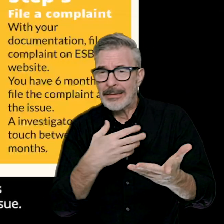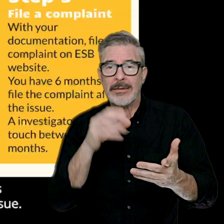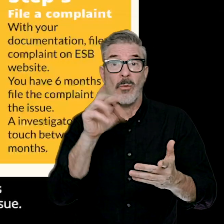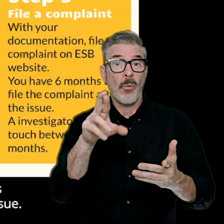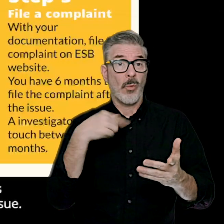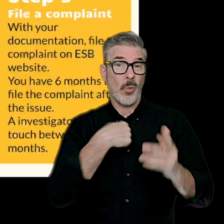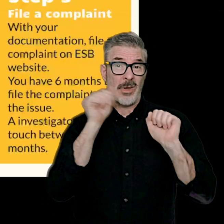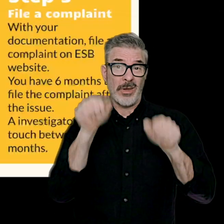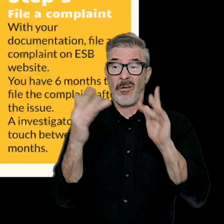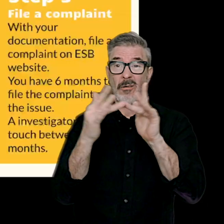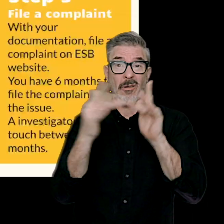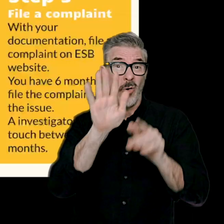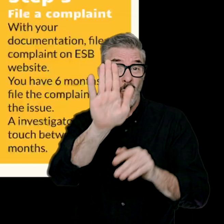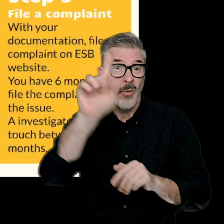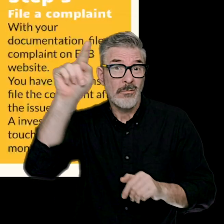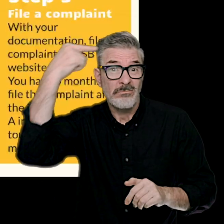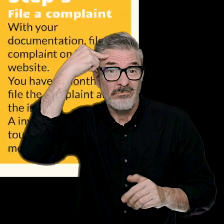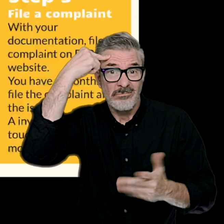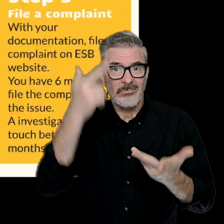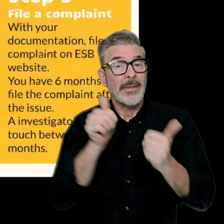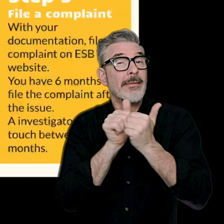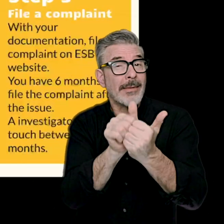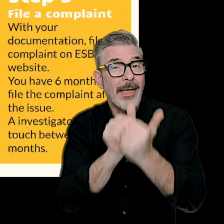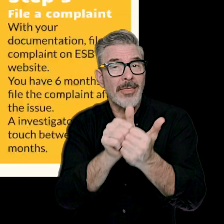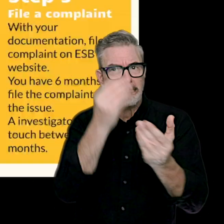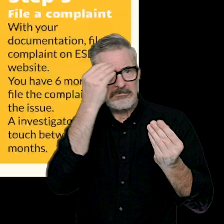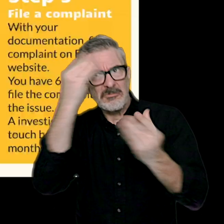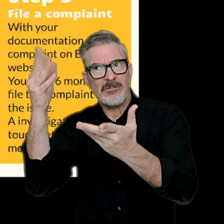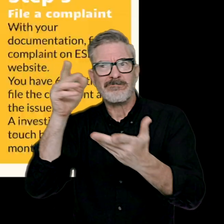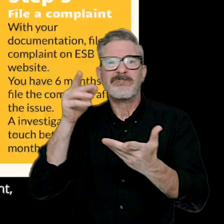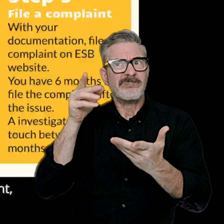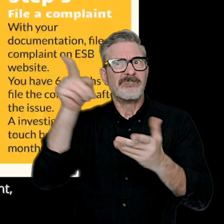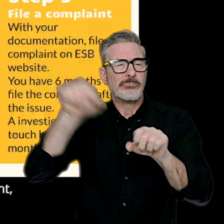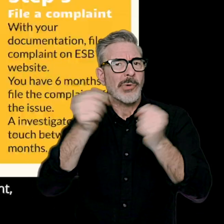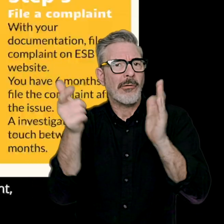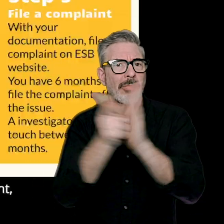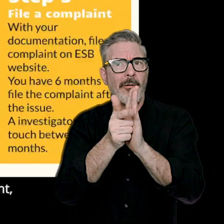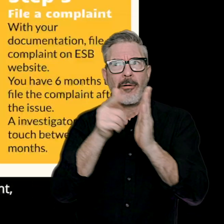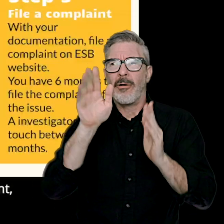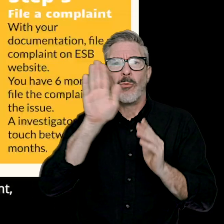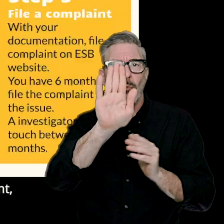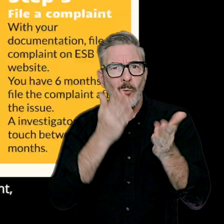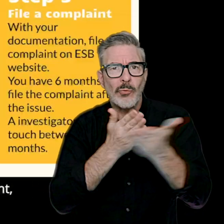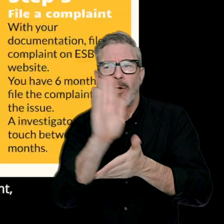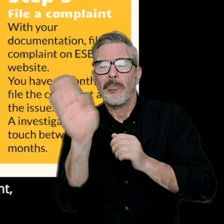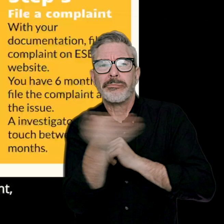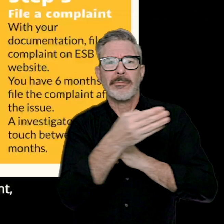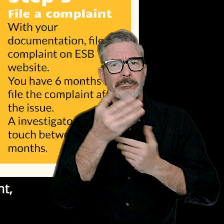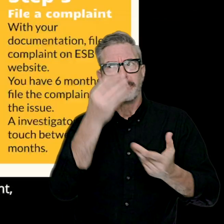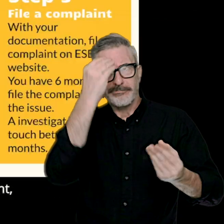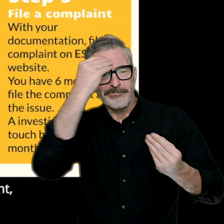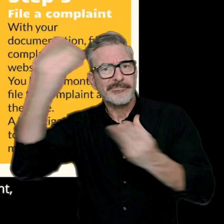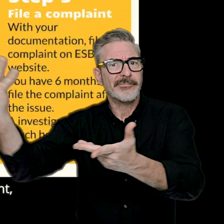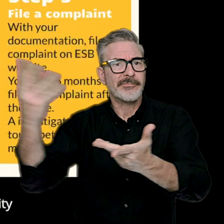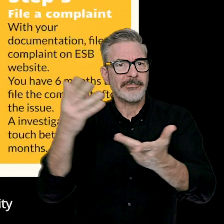support you with your issue. That could be answering your questions. It could be helping you file a complaint. And it